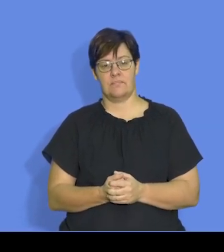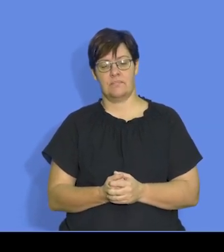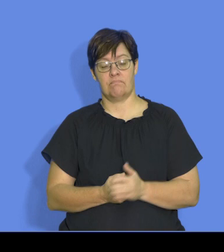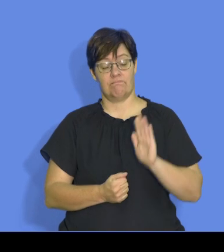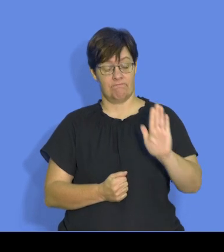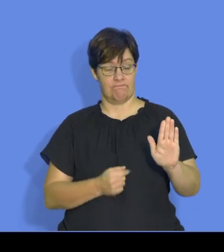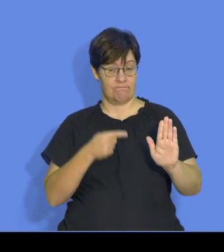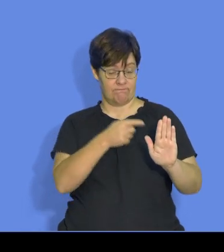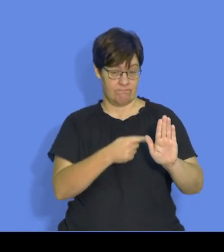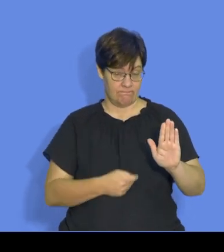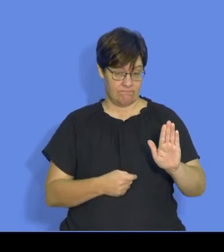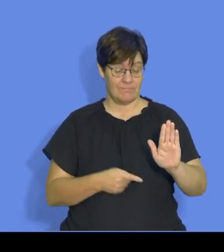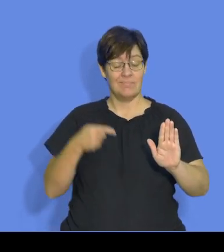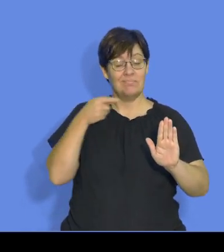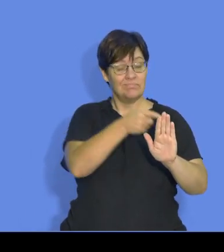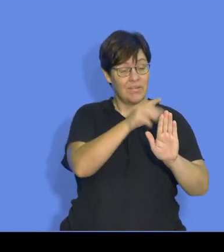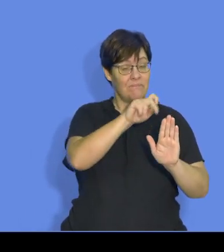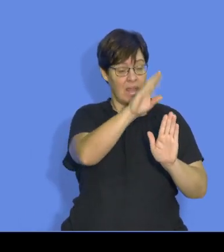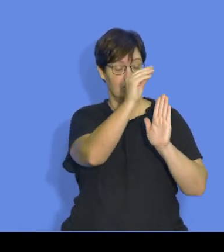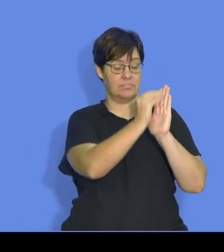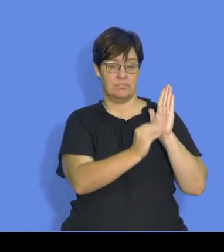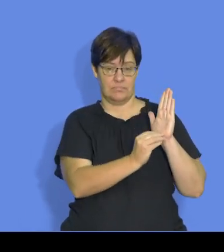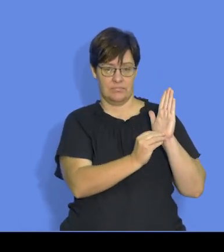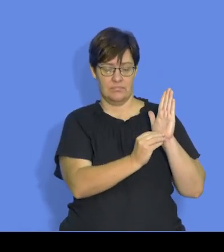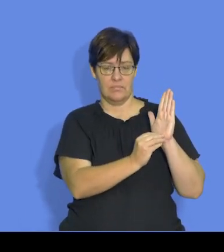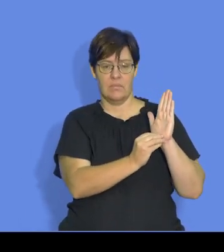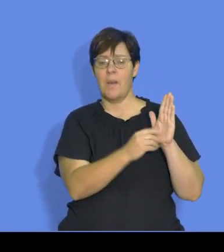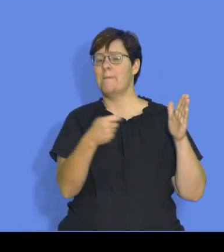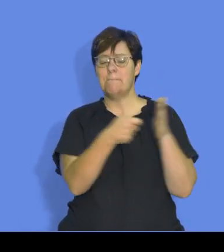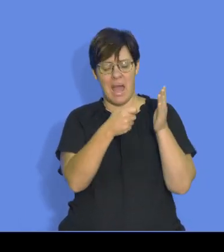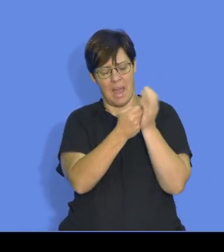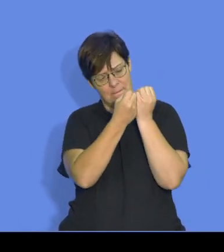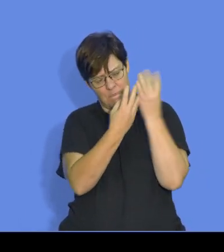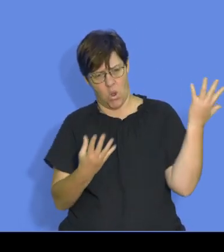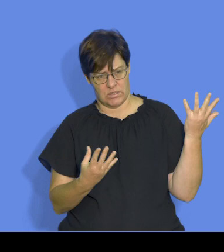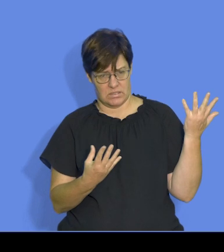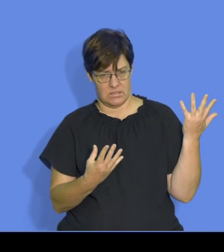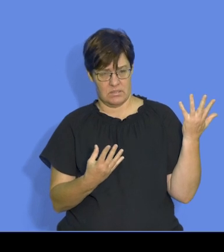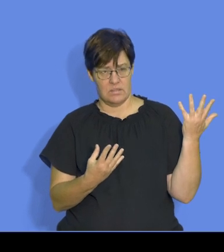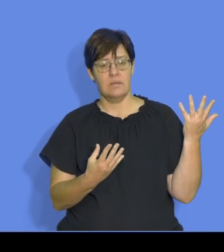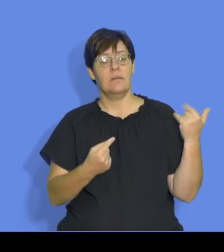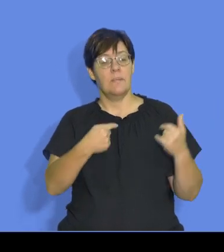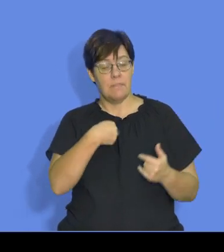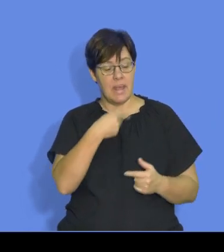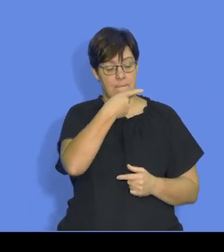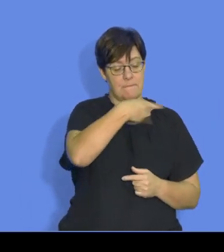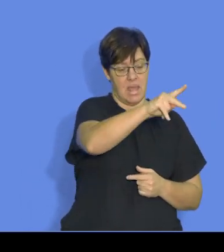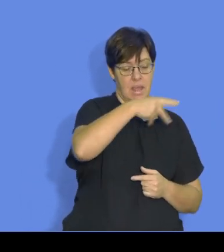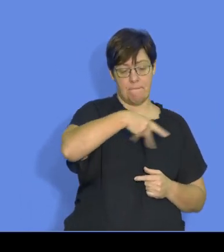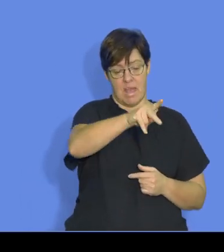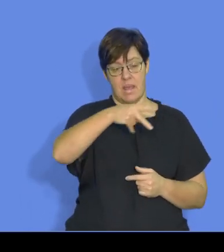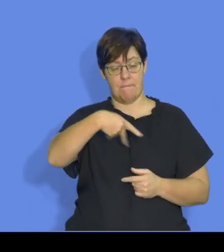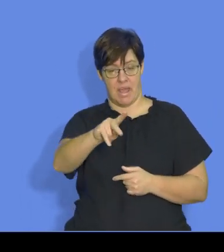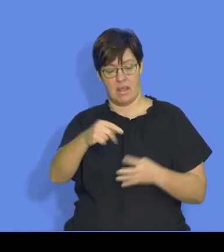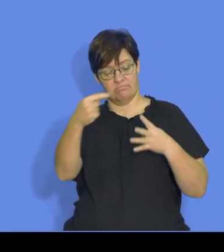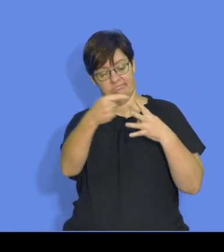Input VAT. VAT is recorded against most purchases. Any VAT that a business pays on the purchase